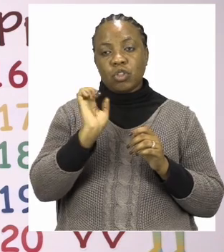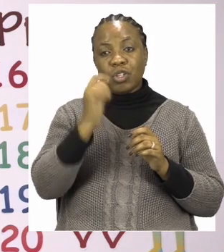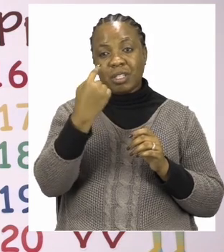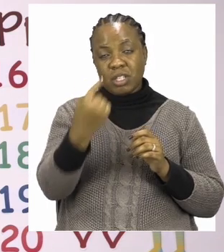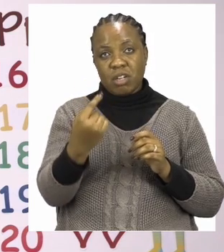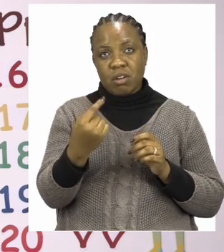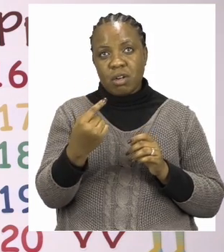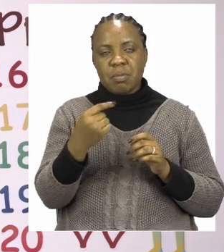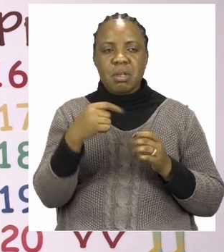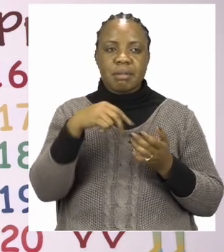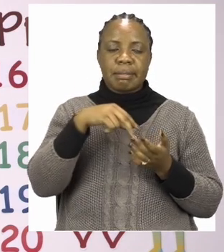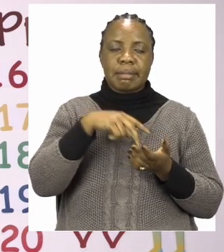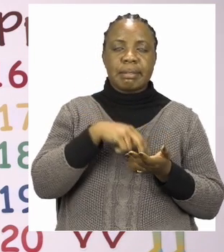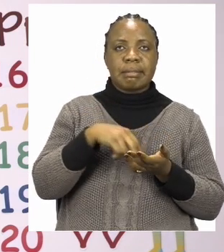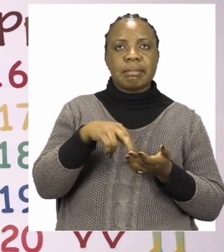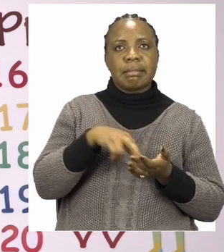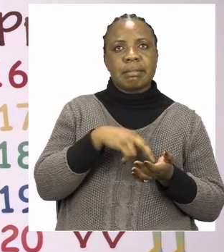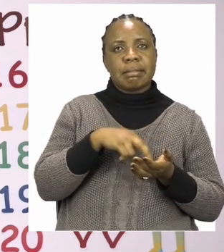drinking,